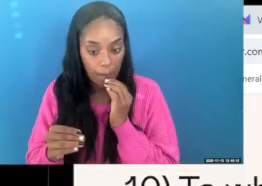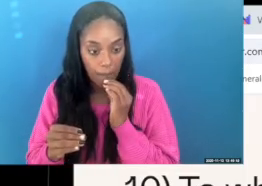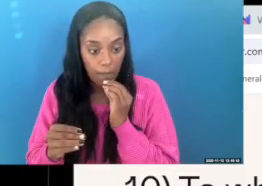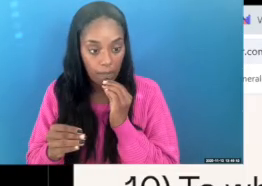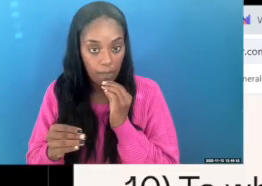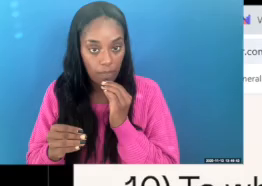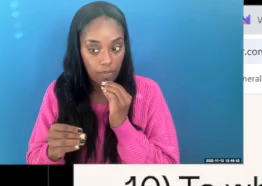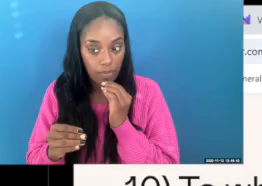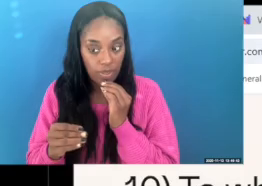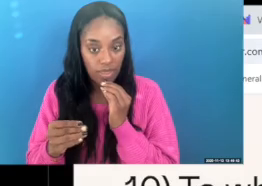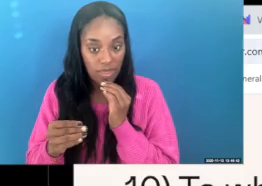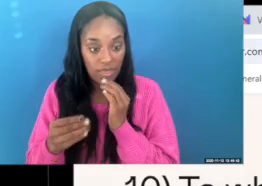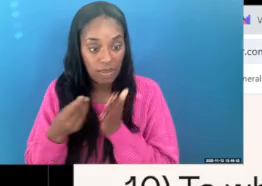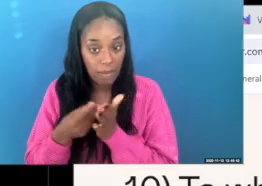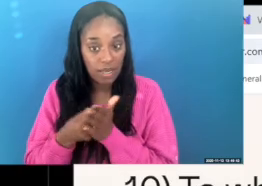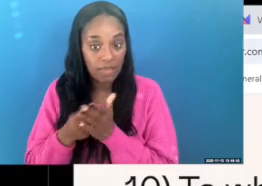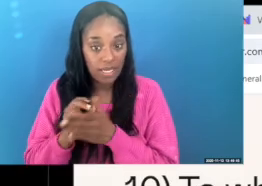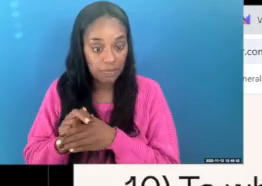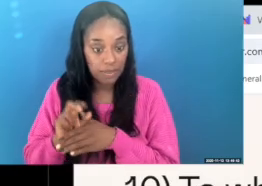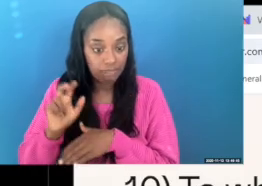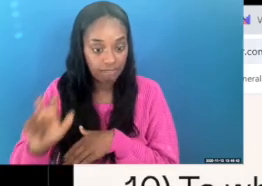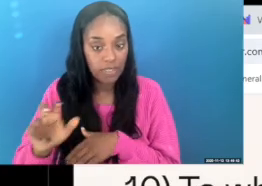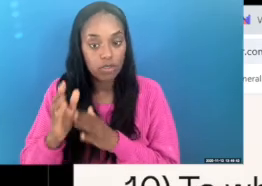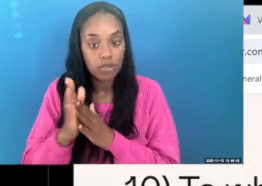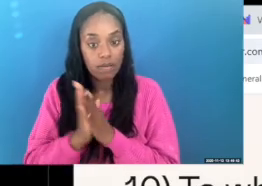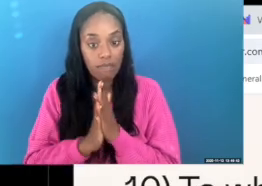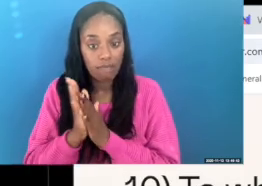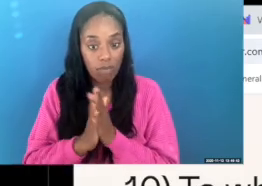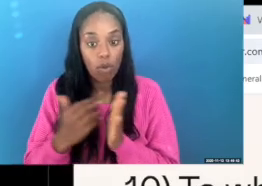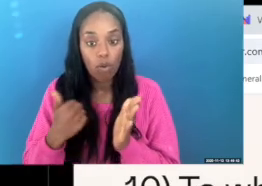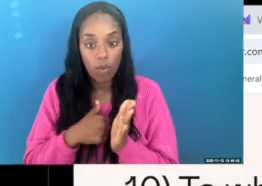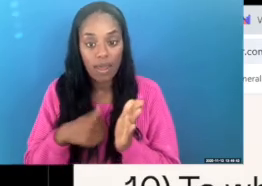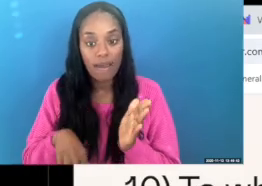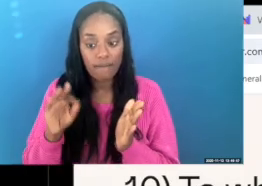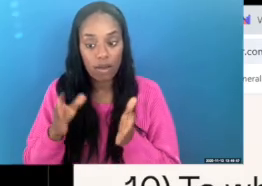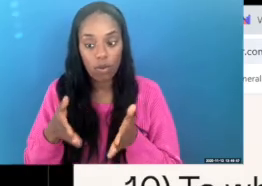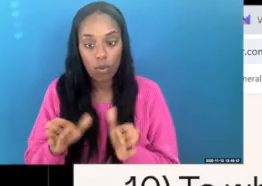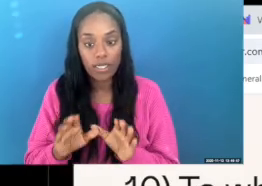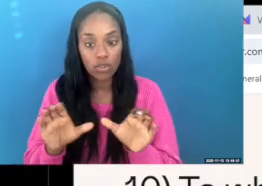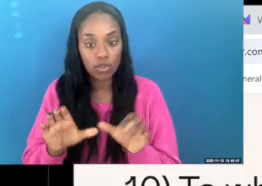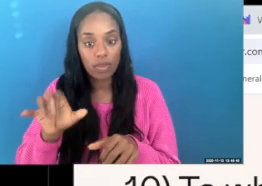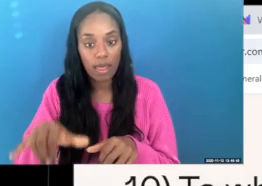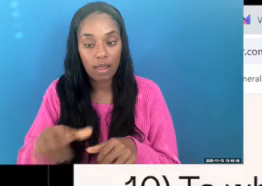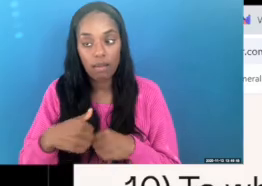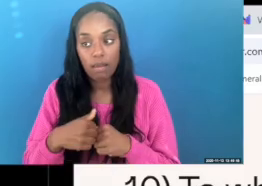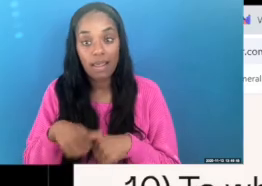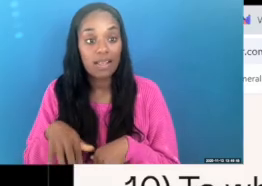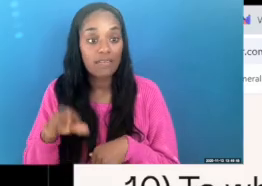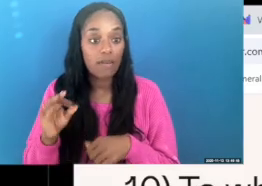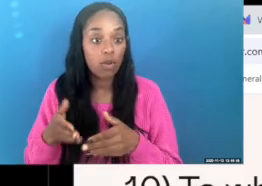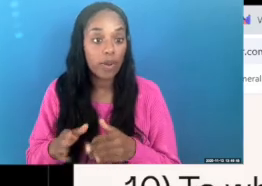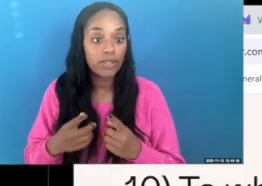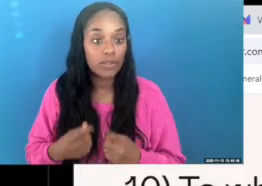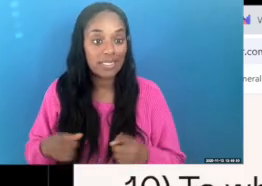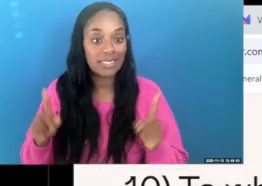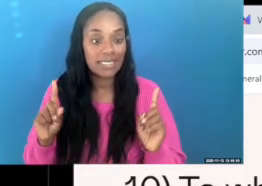federal government in terms of policy, in spite of the limited, or I should say the diminution of the amount of money that has